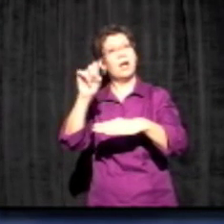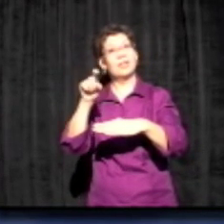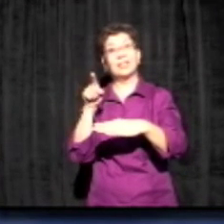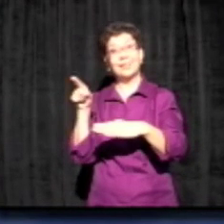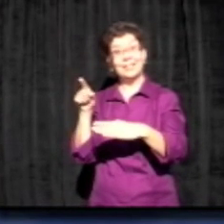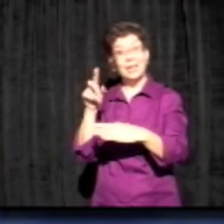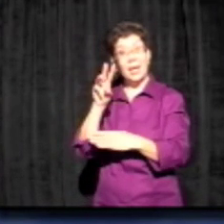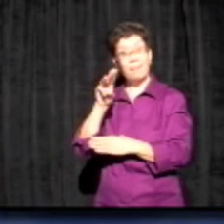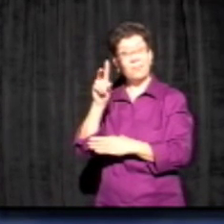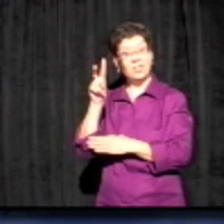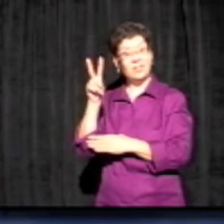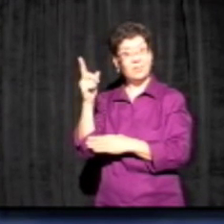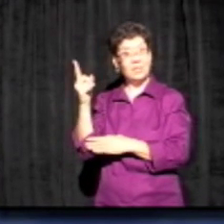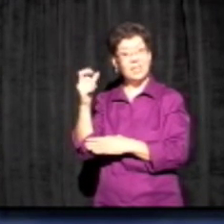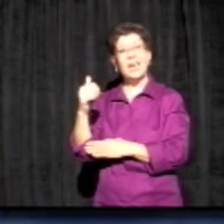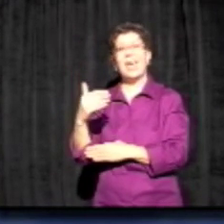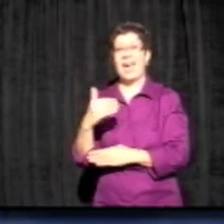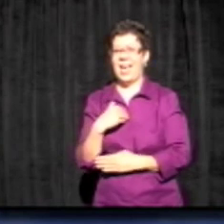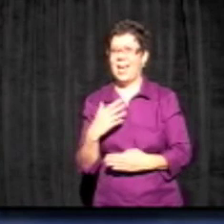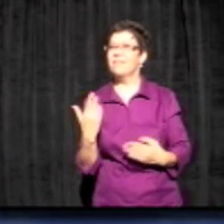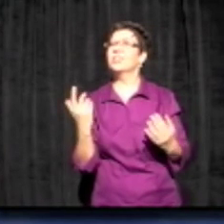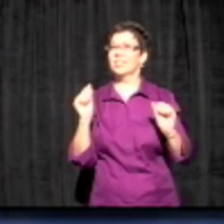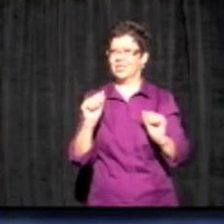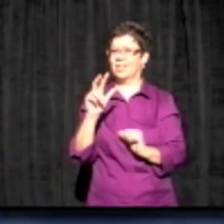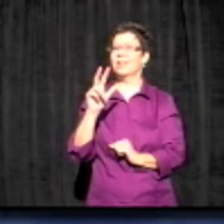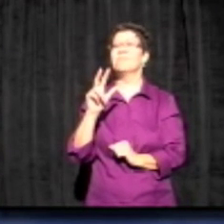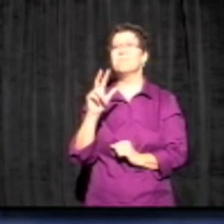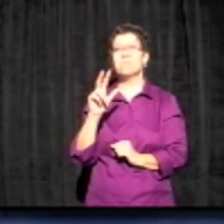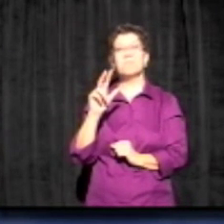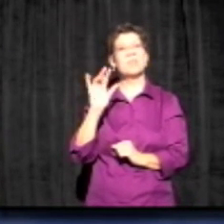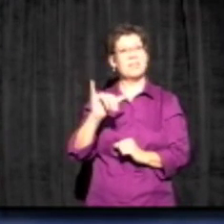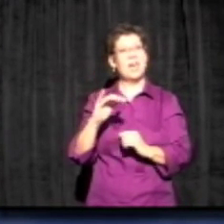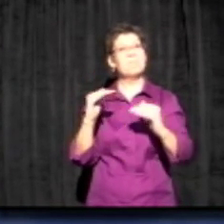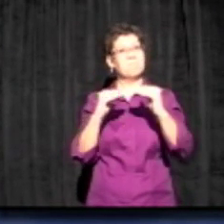achieved through this new 3-tank array.